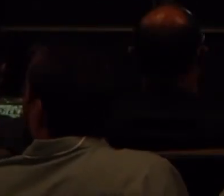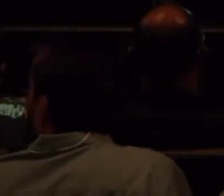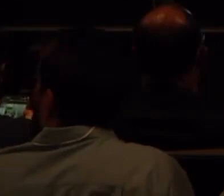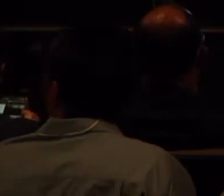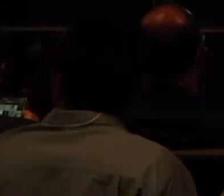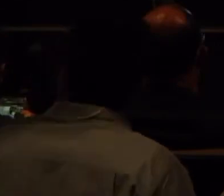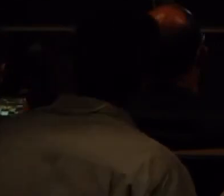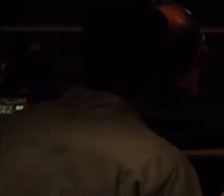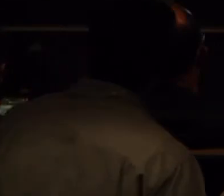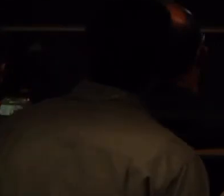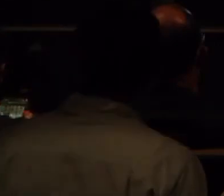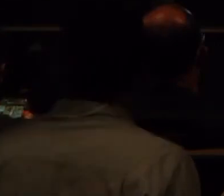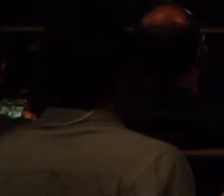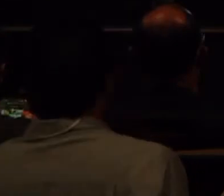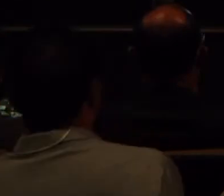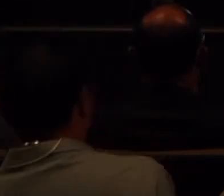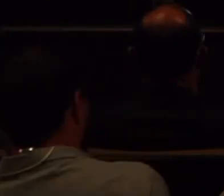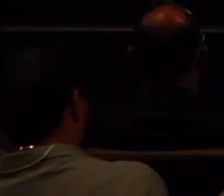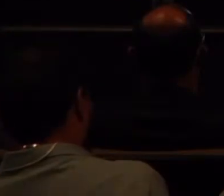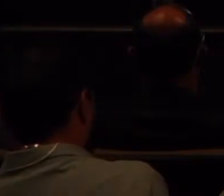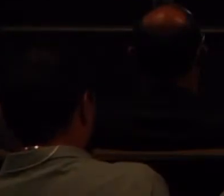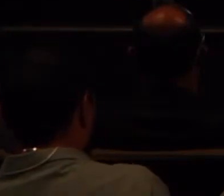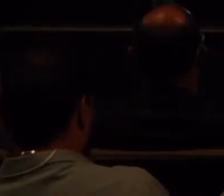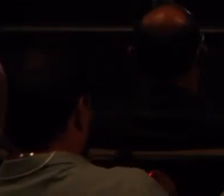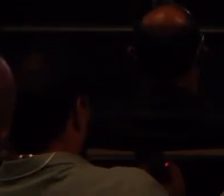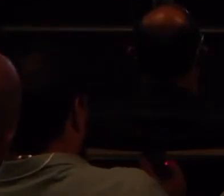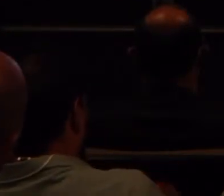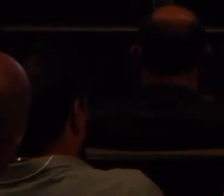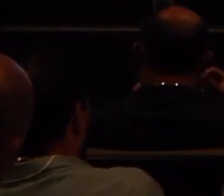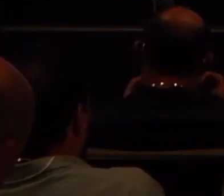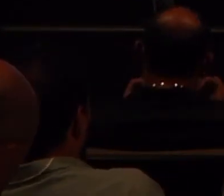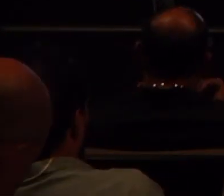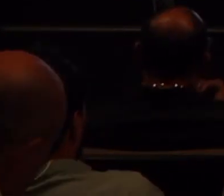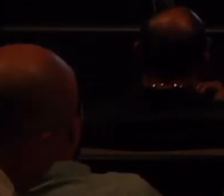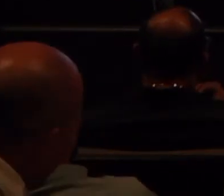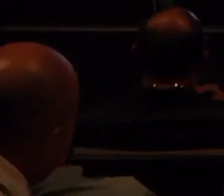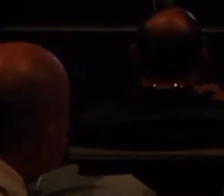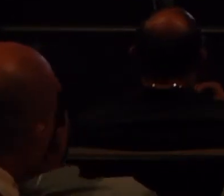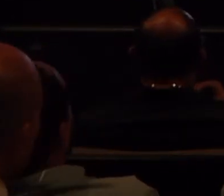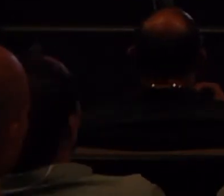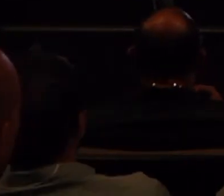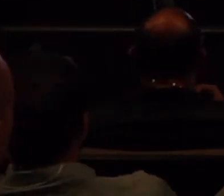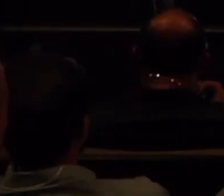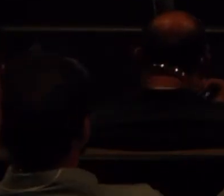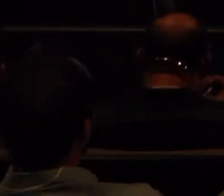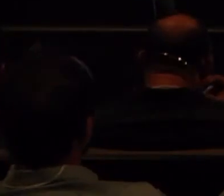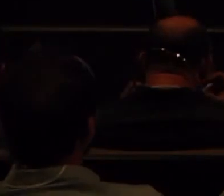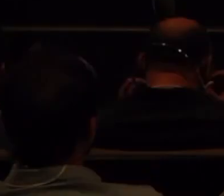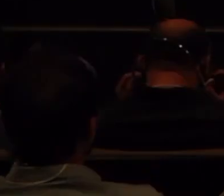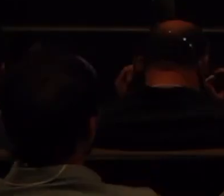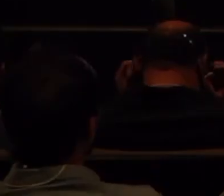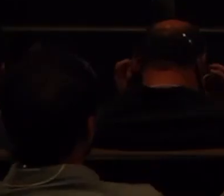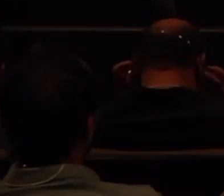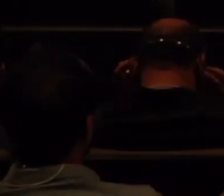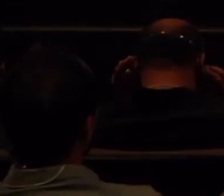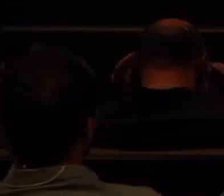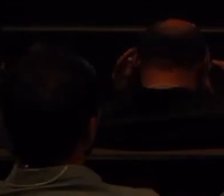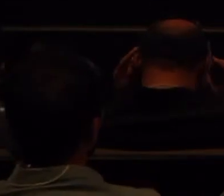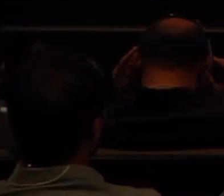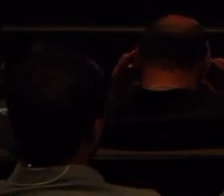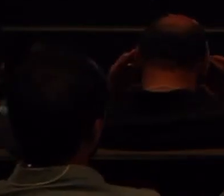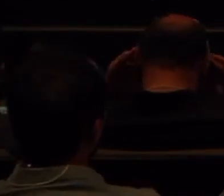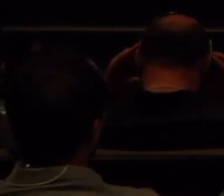Engineering. He is co-founder and main geotechnical engineer of the University of British Columbia in